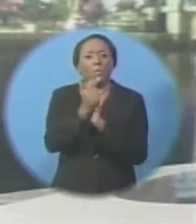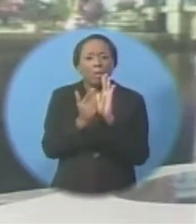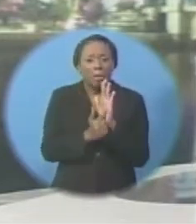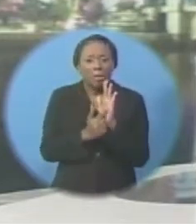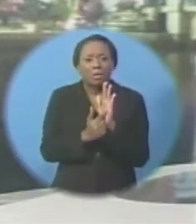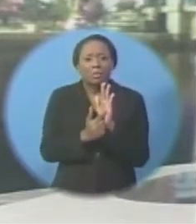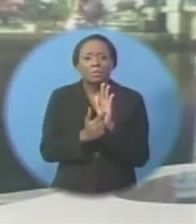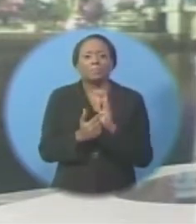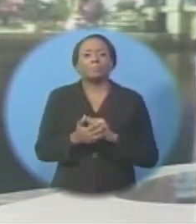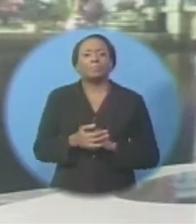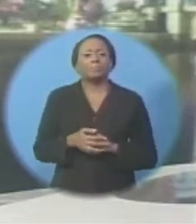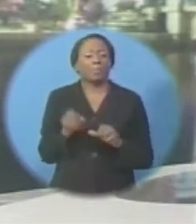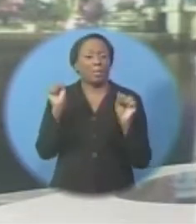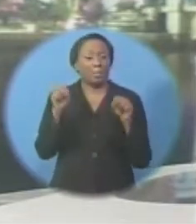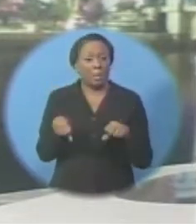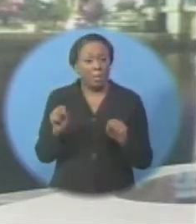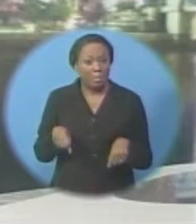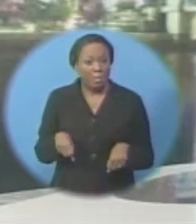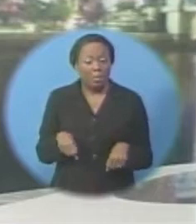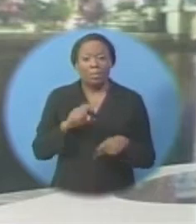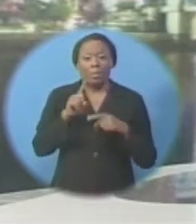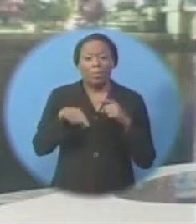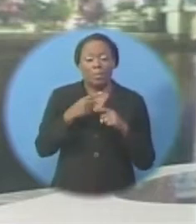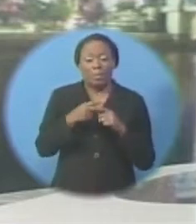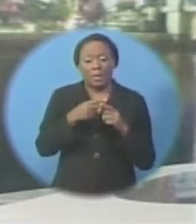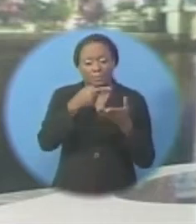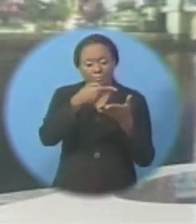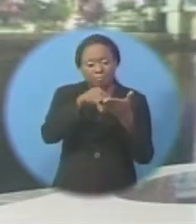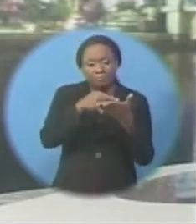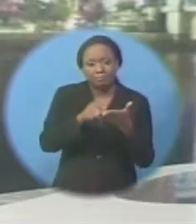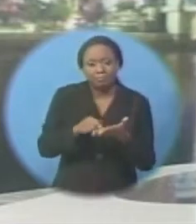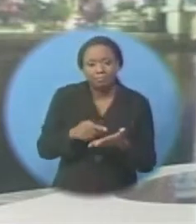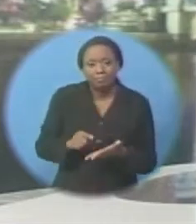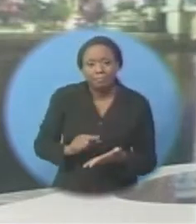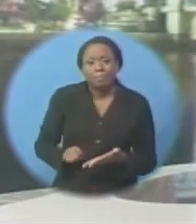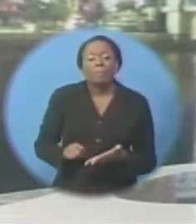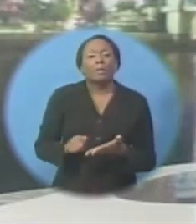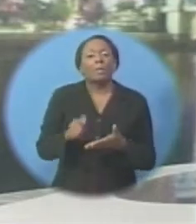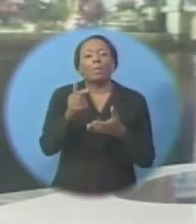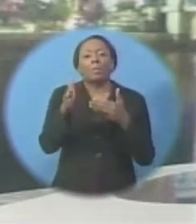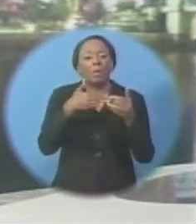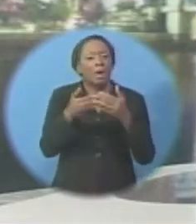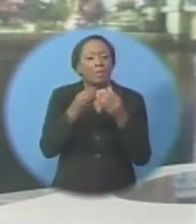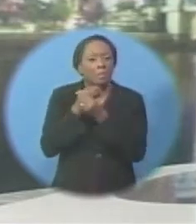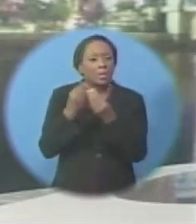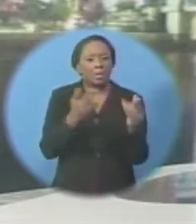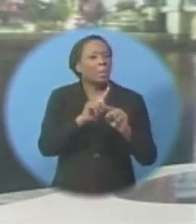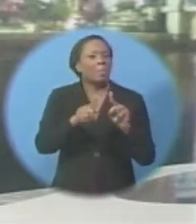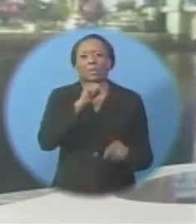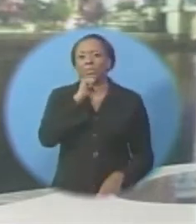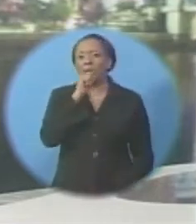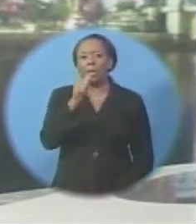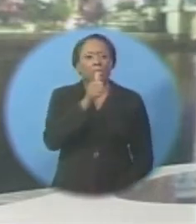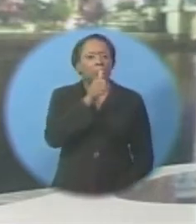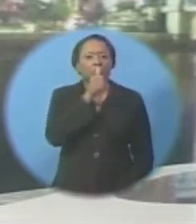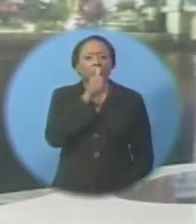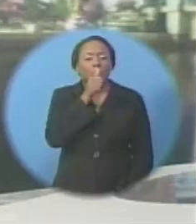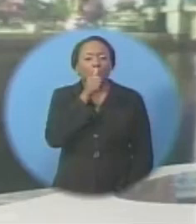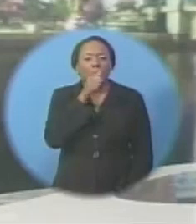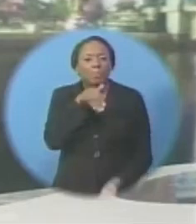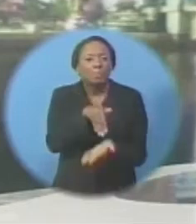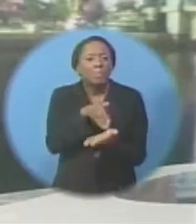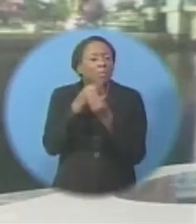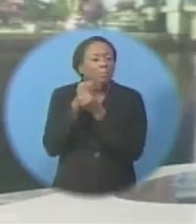it is entirely possible for such audits to be conducted without having access to anyone's personal medical information, noting